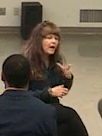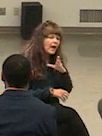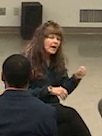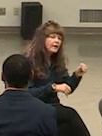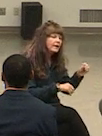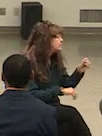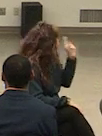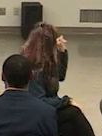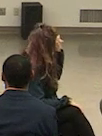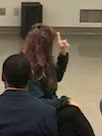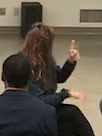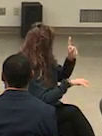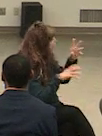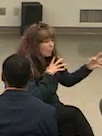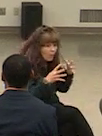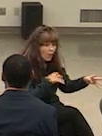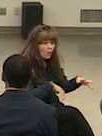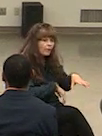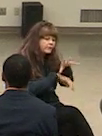and how those work in tandem